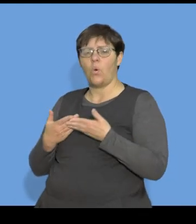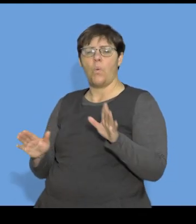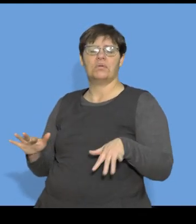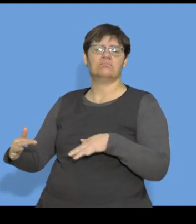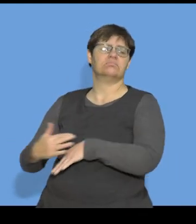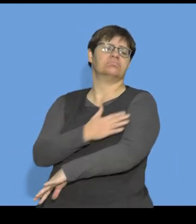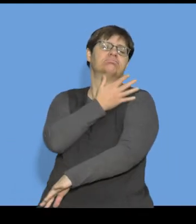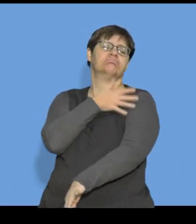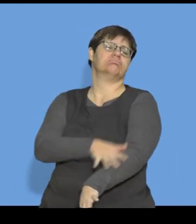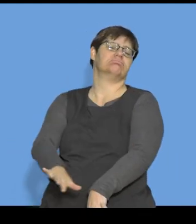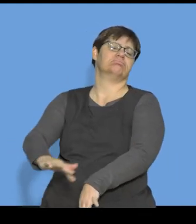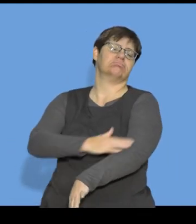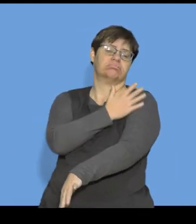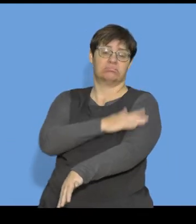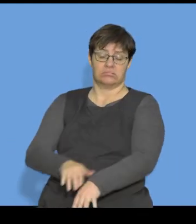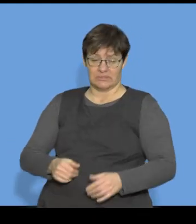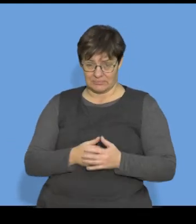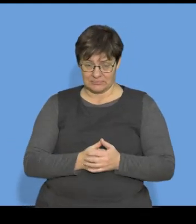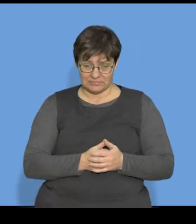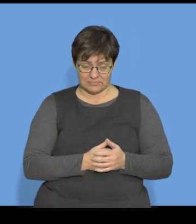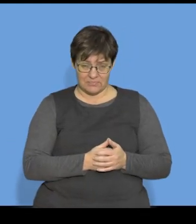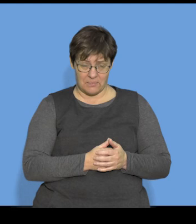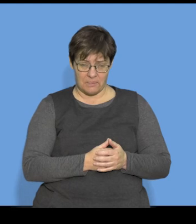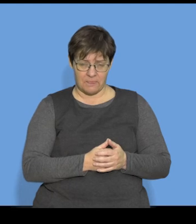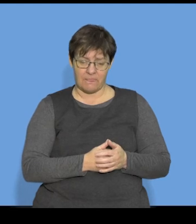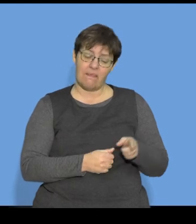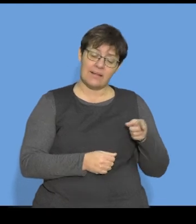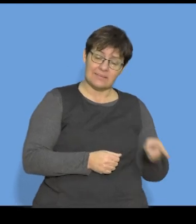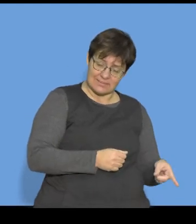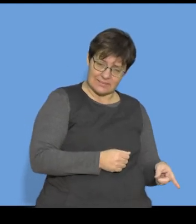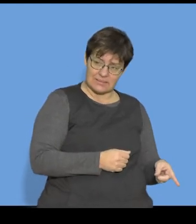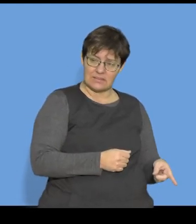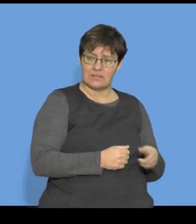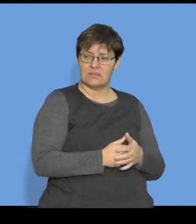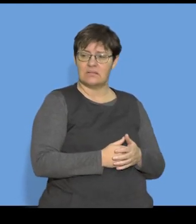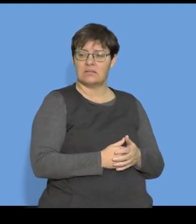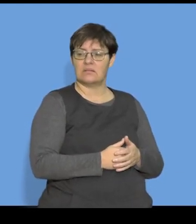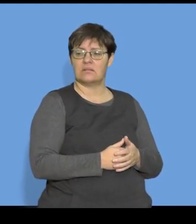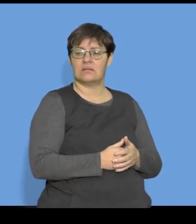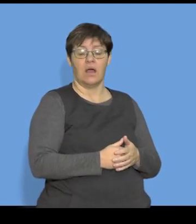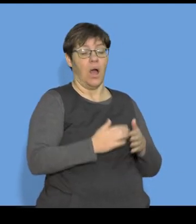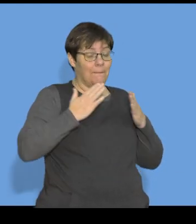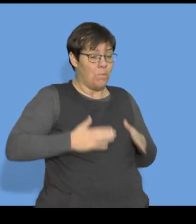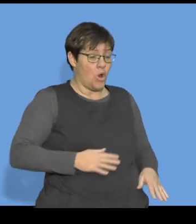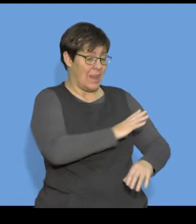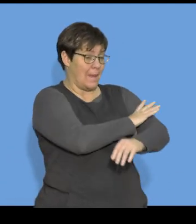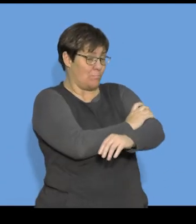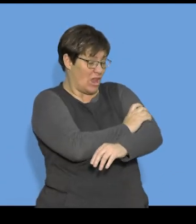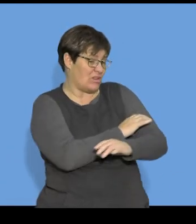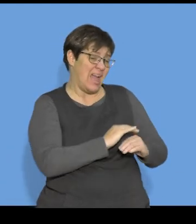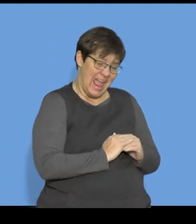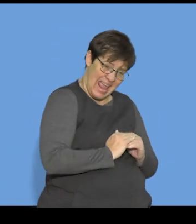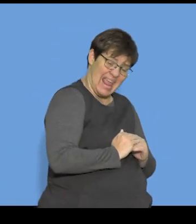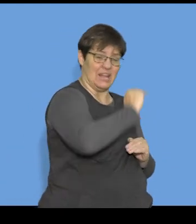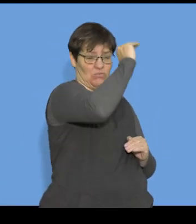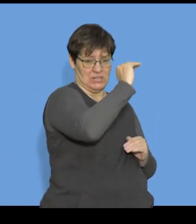many arteries. And again, the sympathetic increases body pressure,